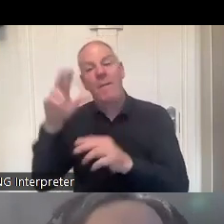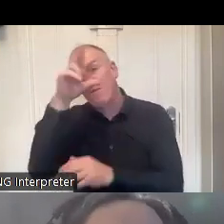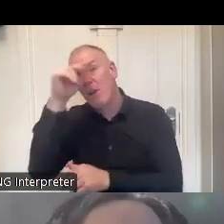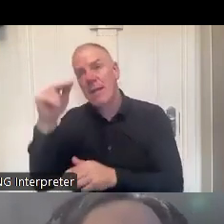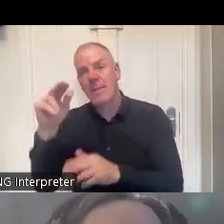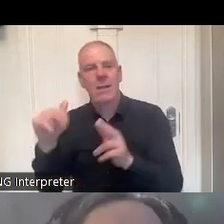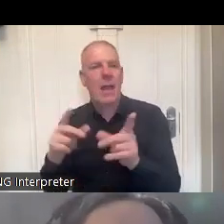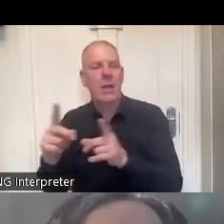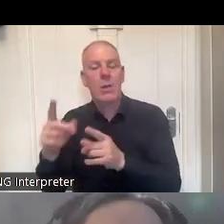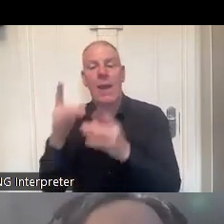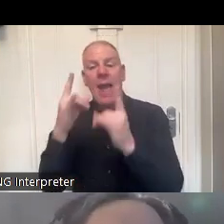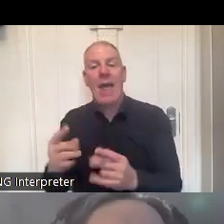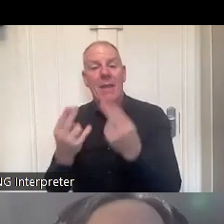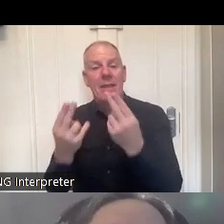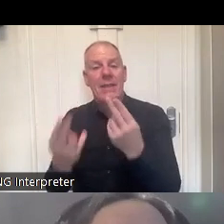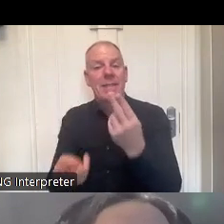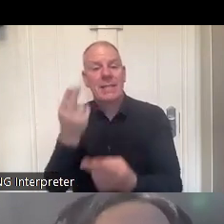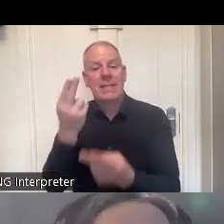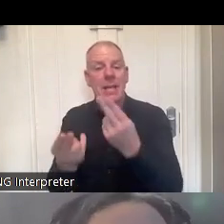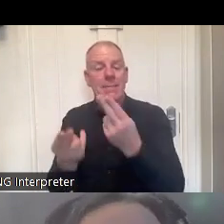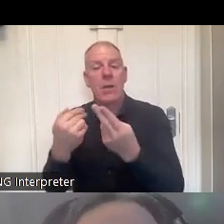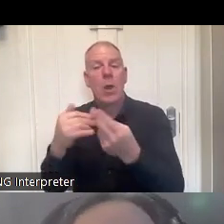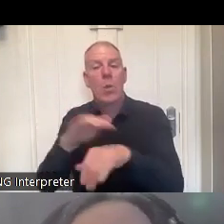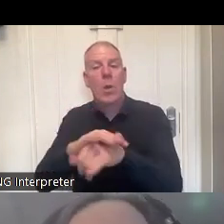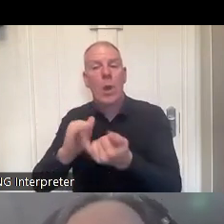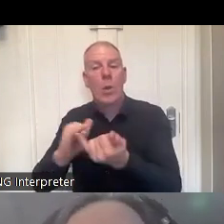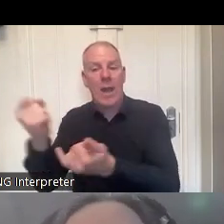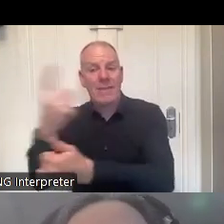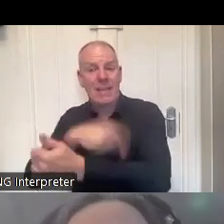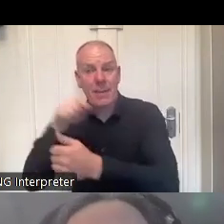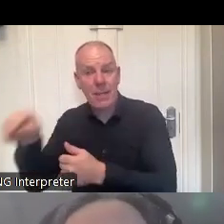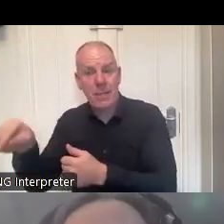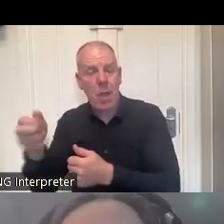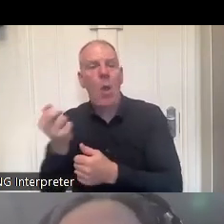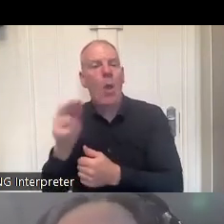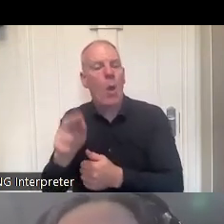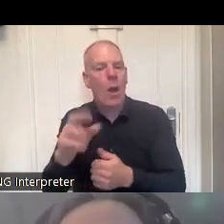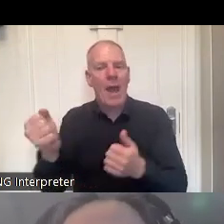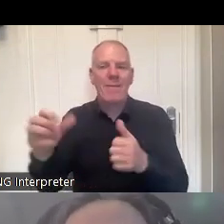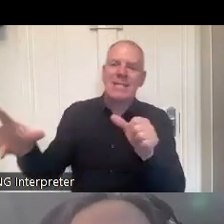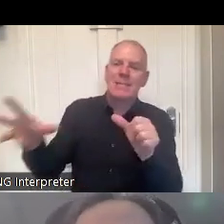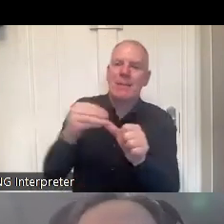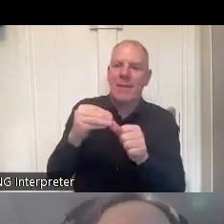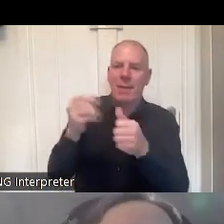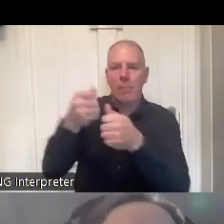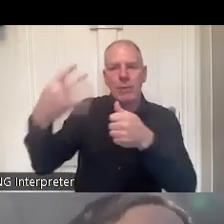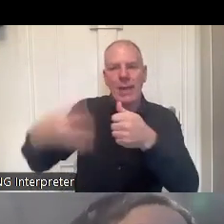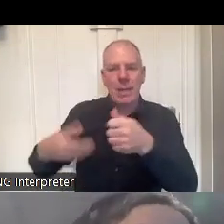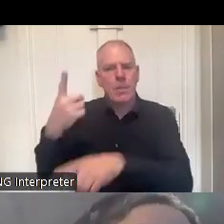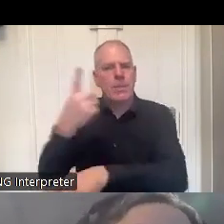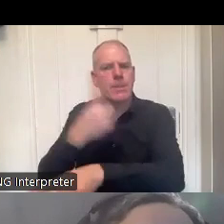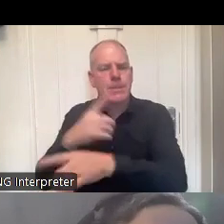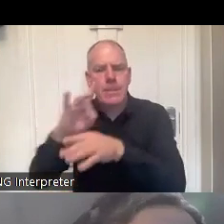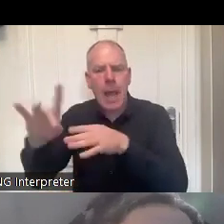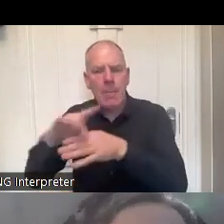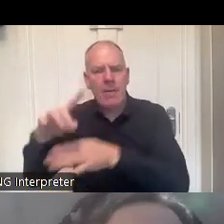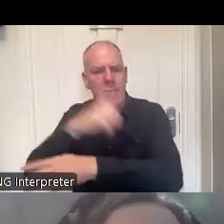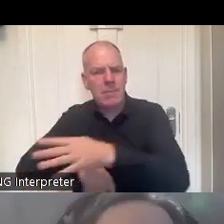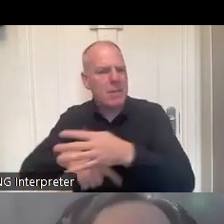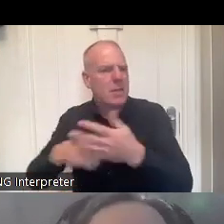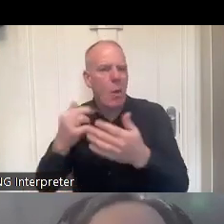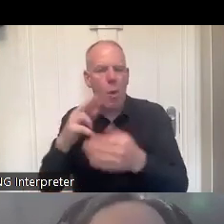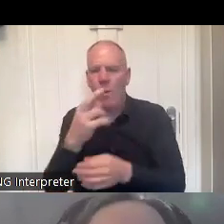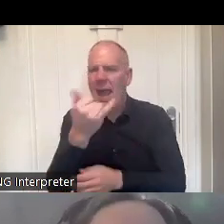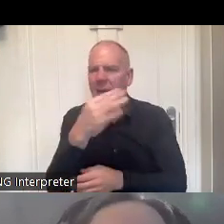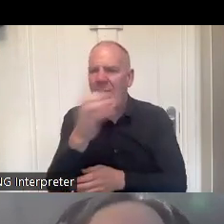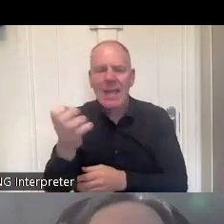do a health needs assessment for people with disability or people with a particular type of disability or an age group or geographical